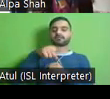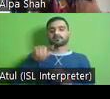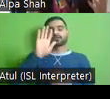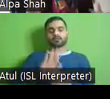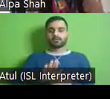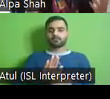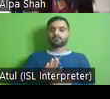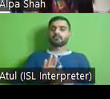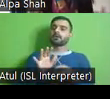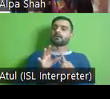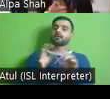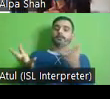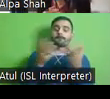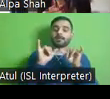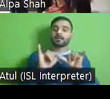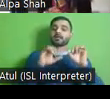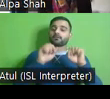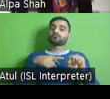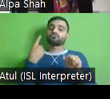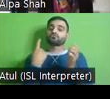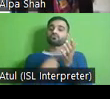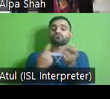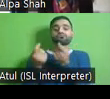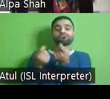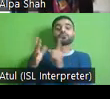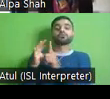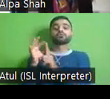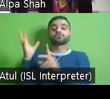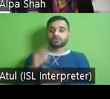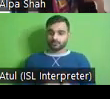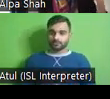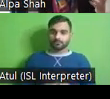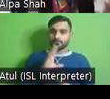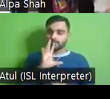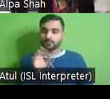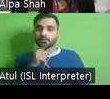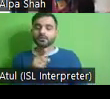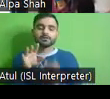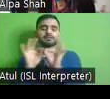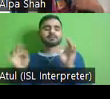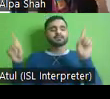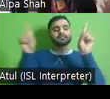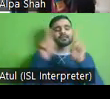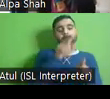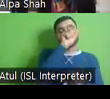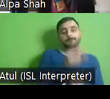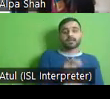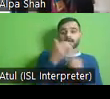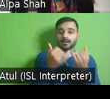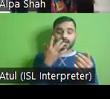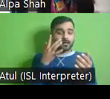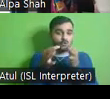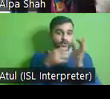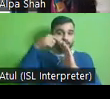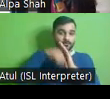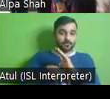a demarcated land for those roles. And it's very similar to a process which is now described in